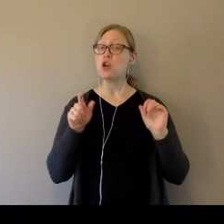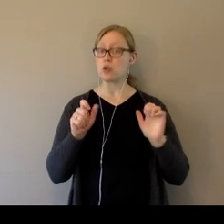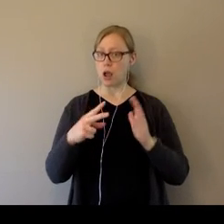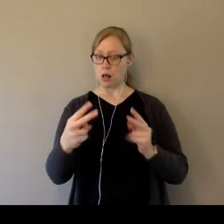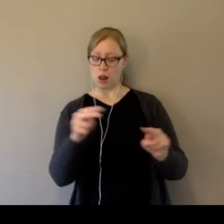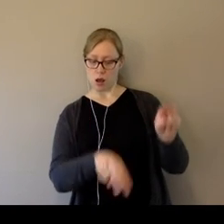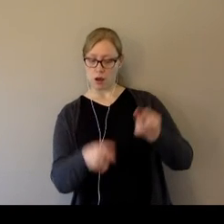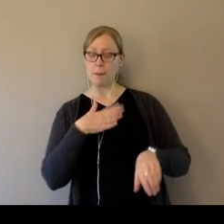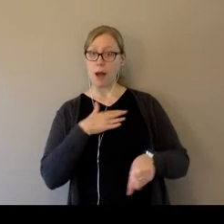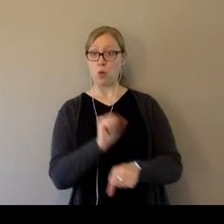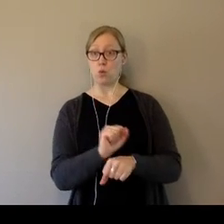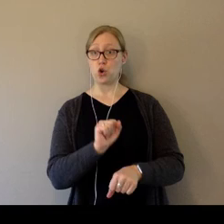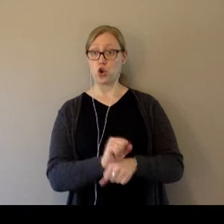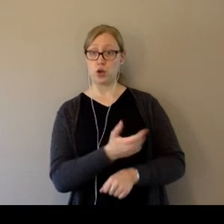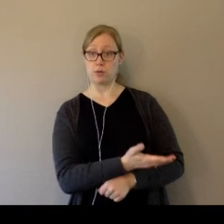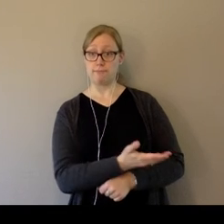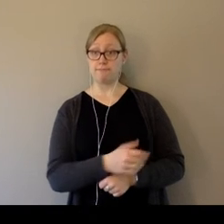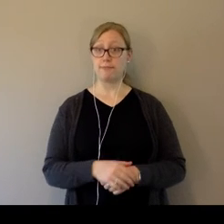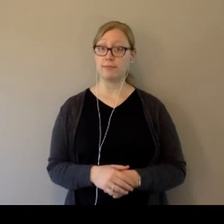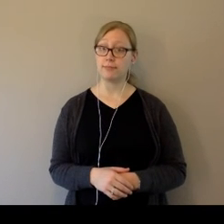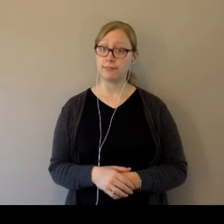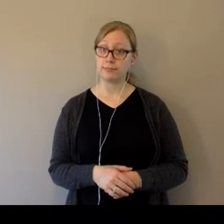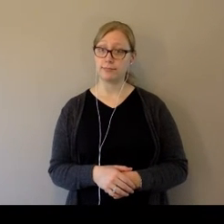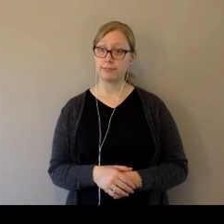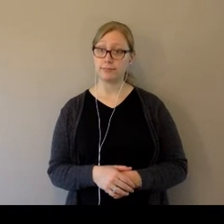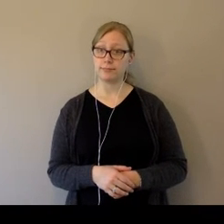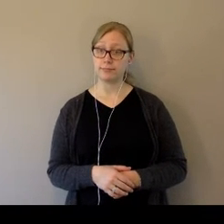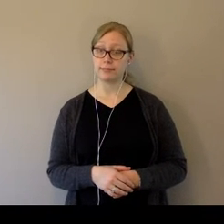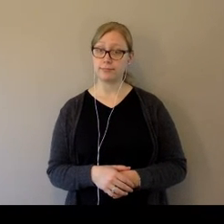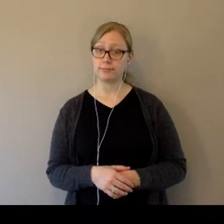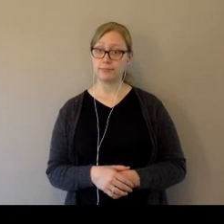it, you can check out my work.